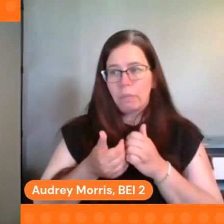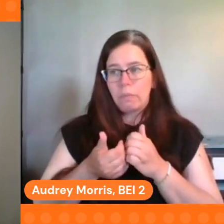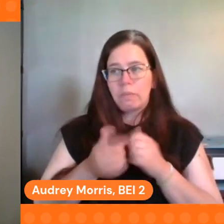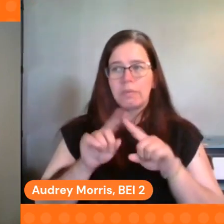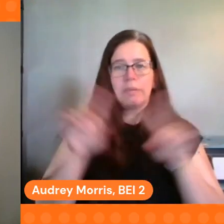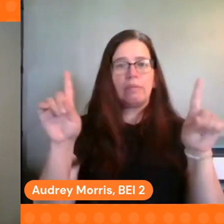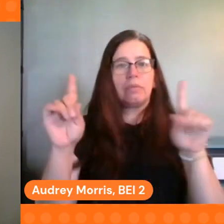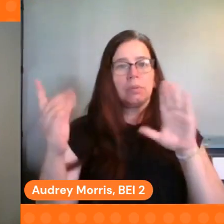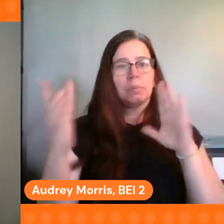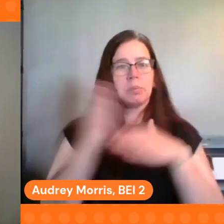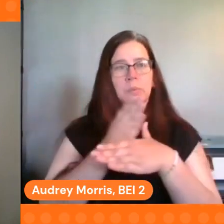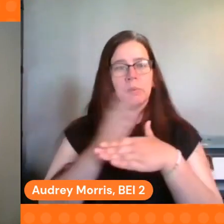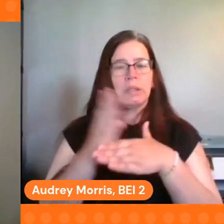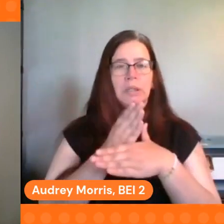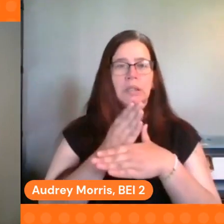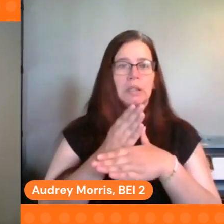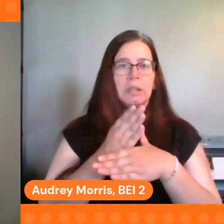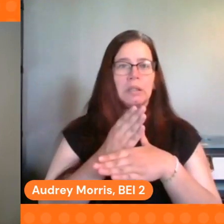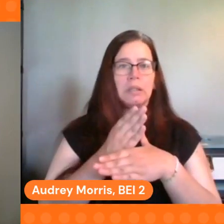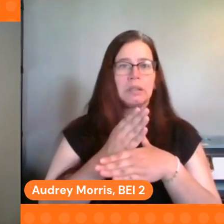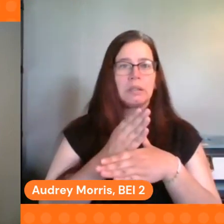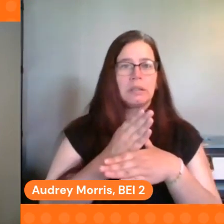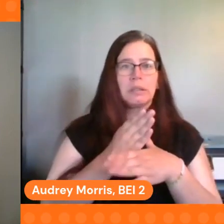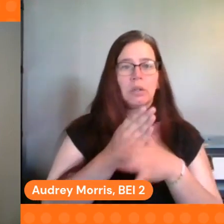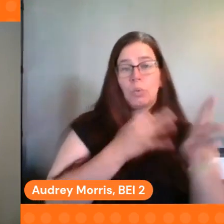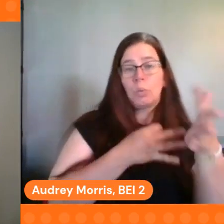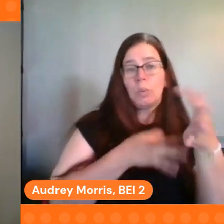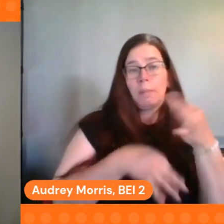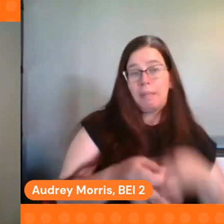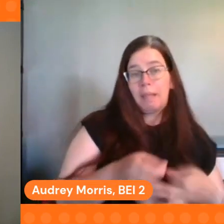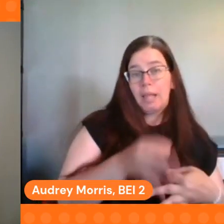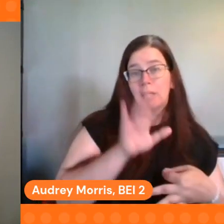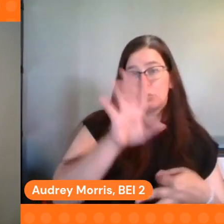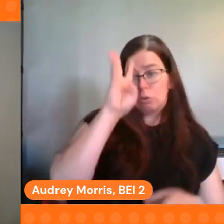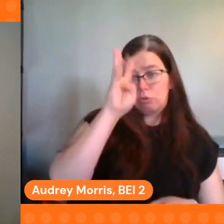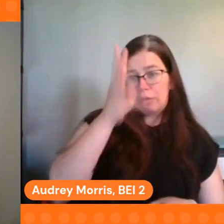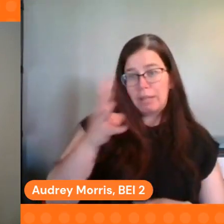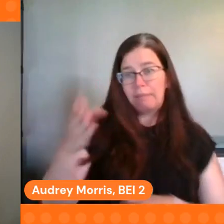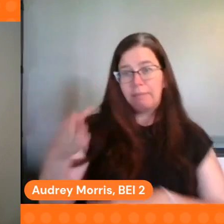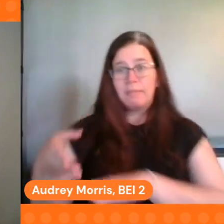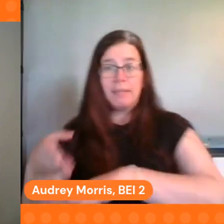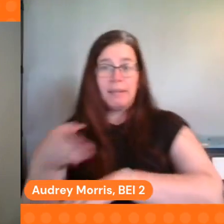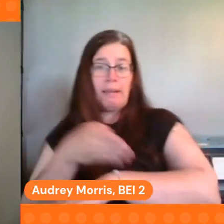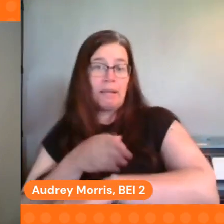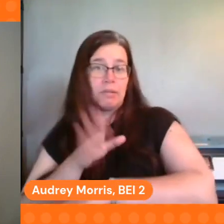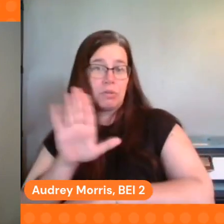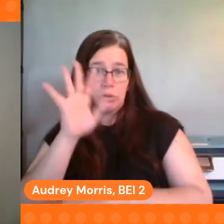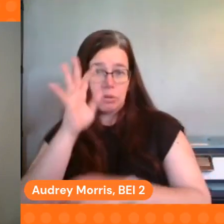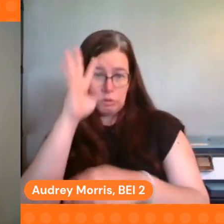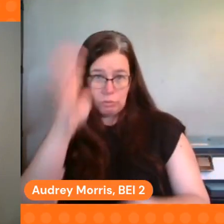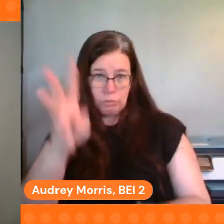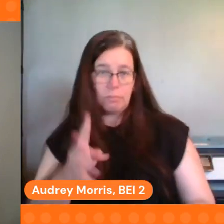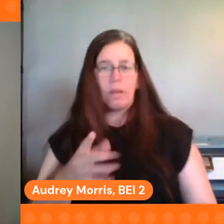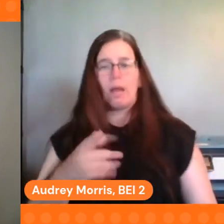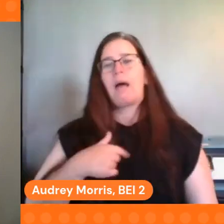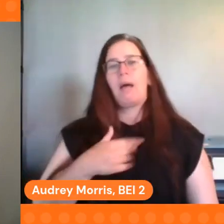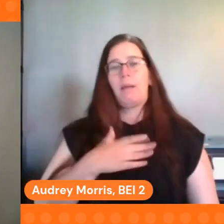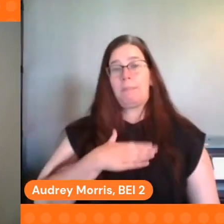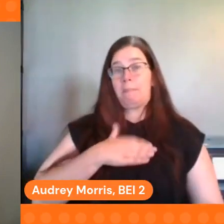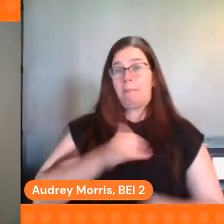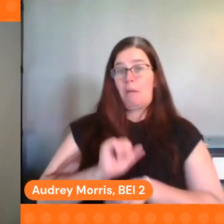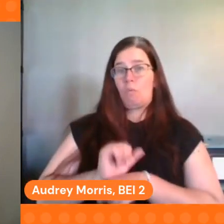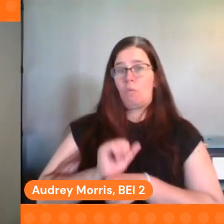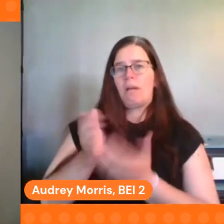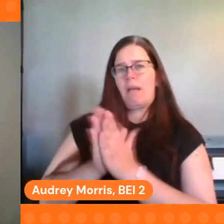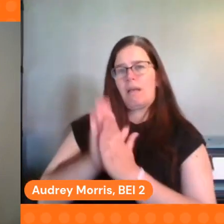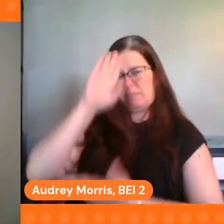between replacing your creativity and enhancing it. And like in my work, I asked my son Rory, he's 11,